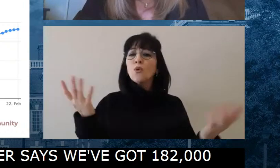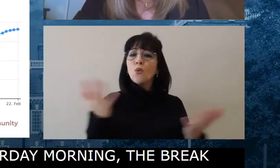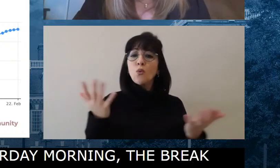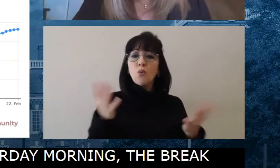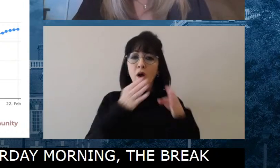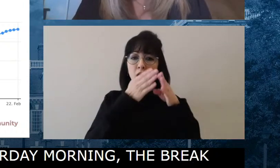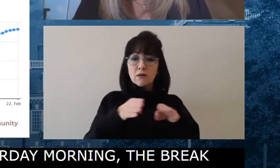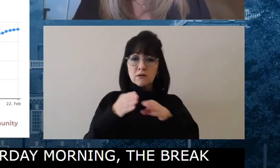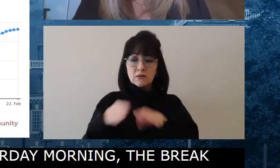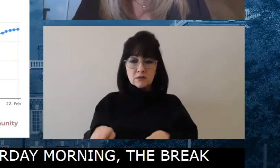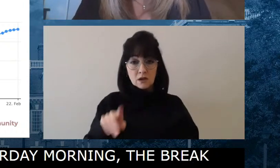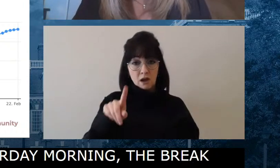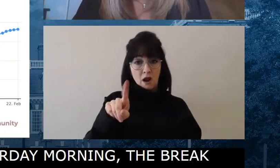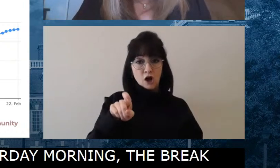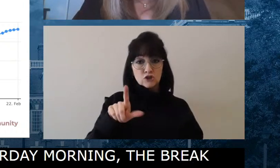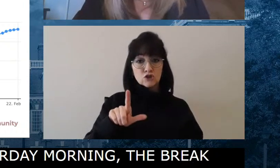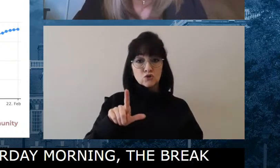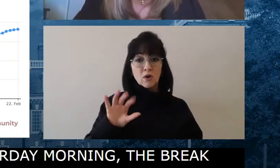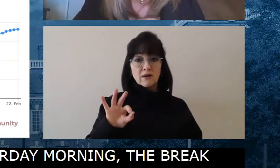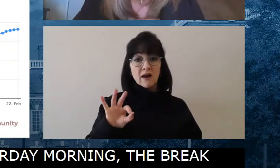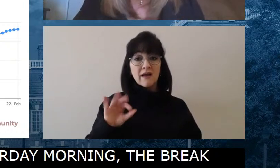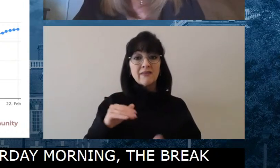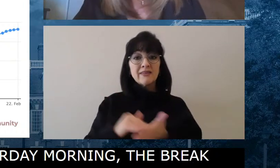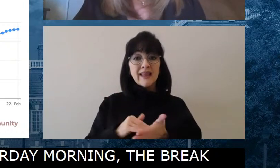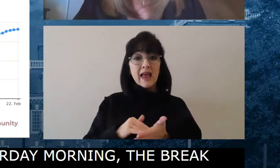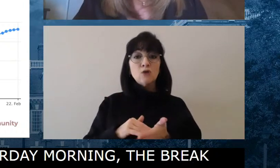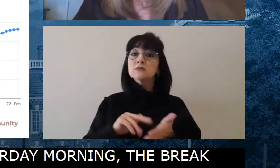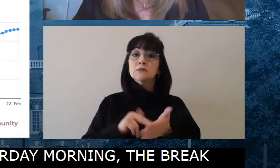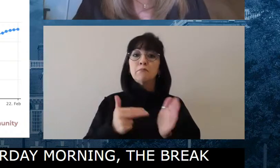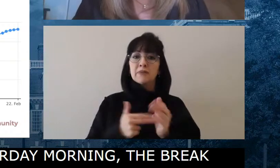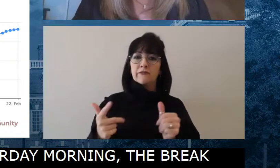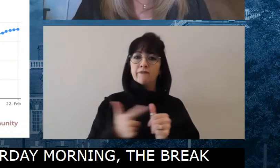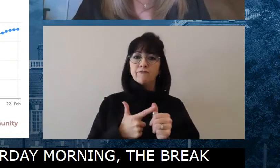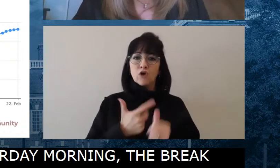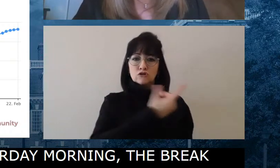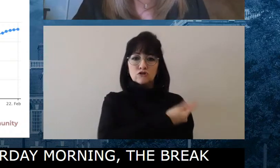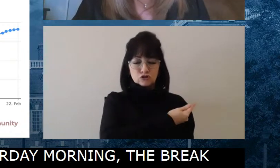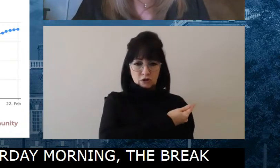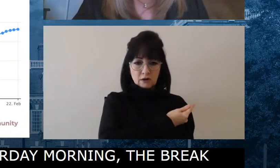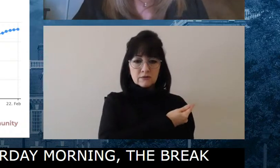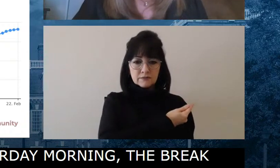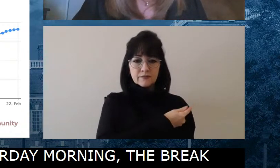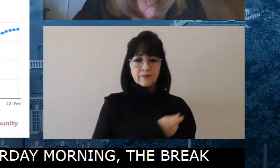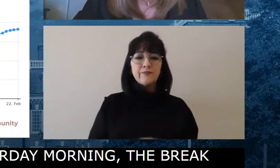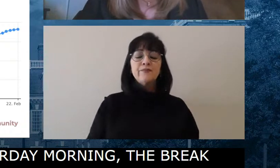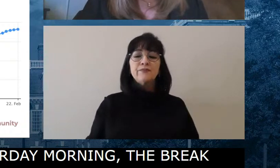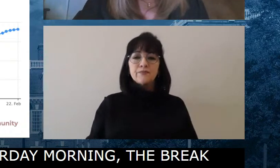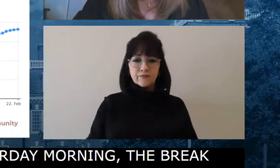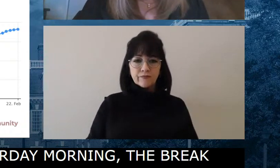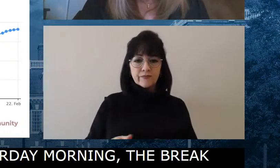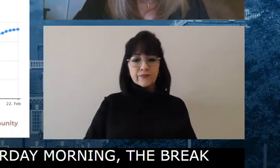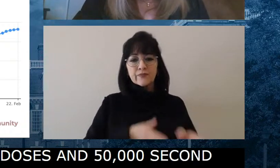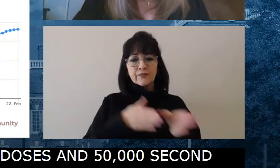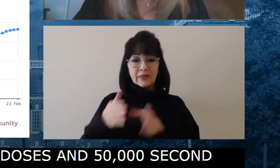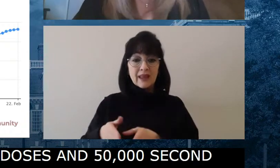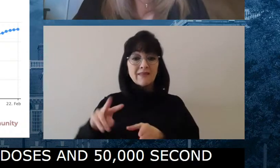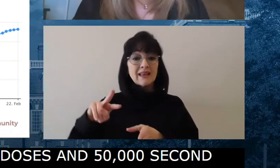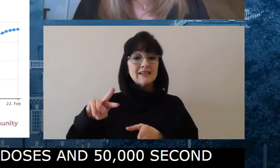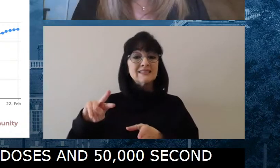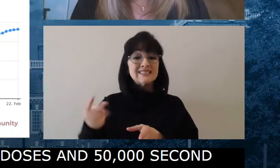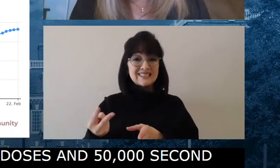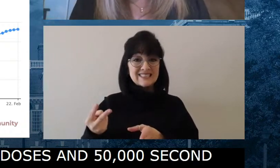129,000 first doses and 50,000 second doses. And of course, those second dose numbers are going to go up